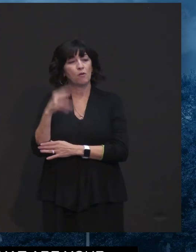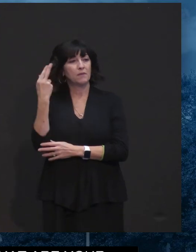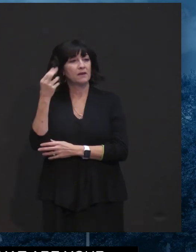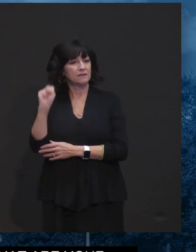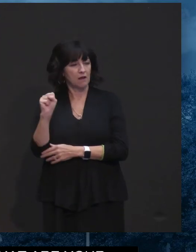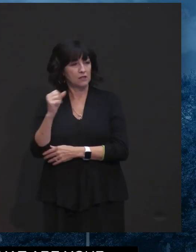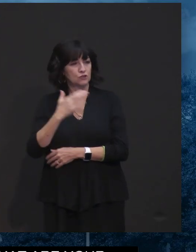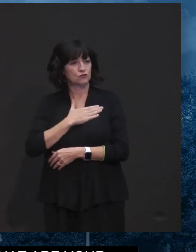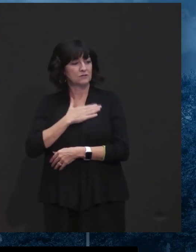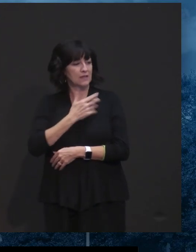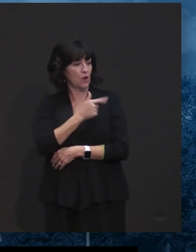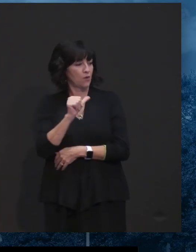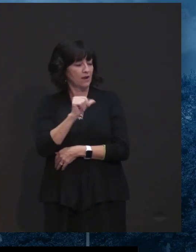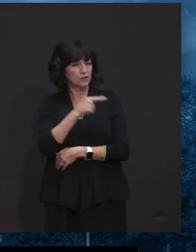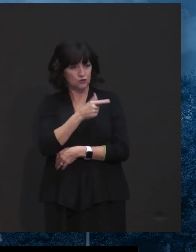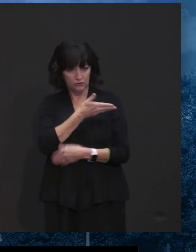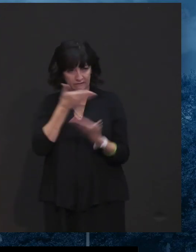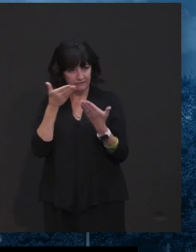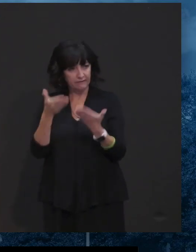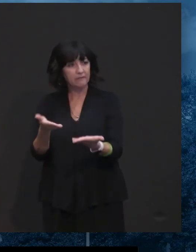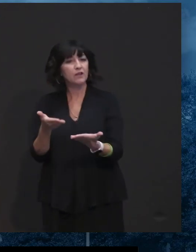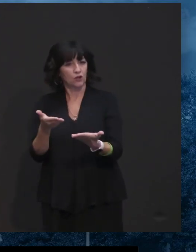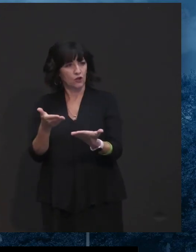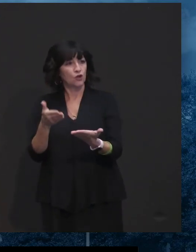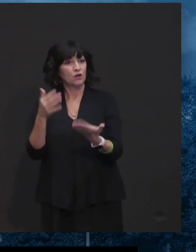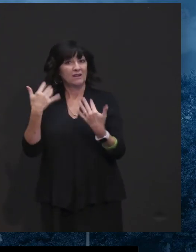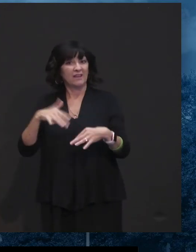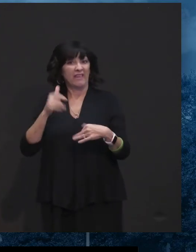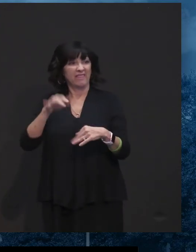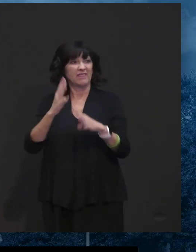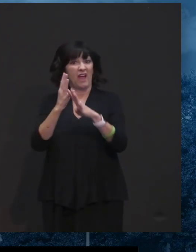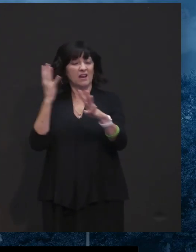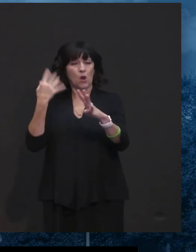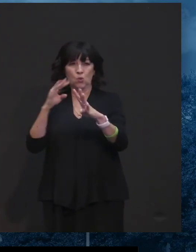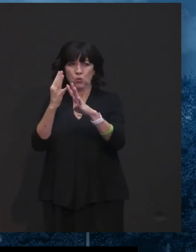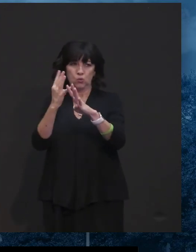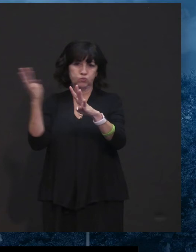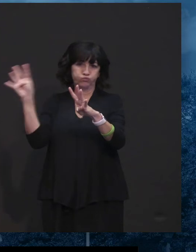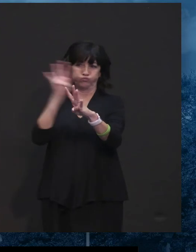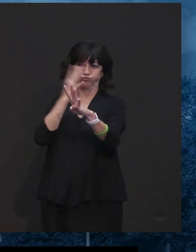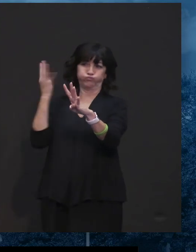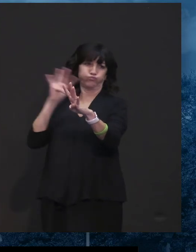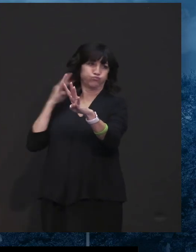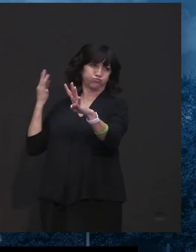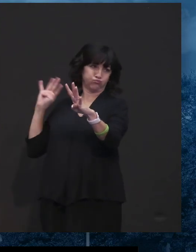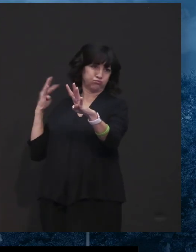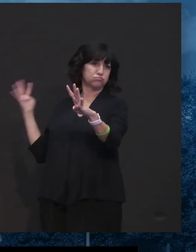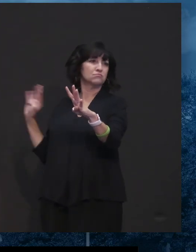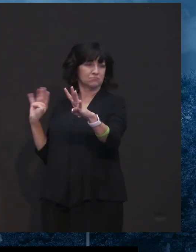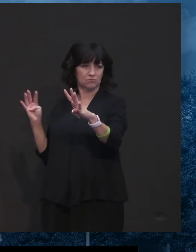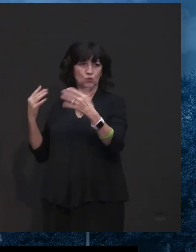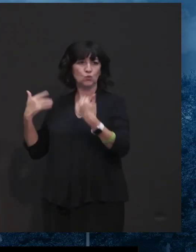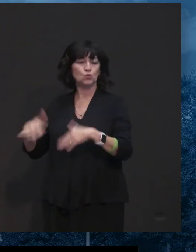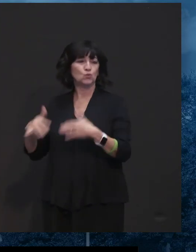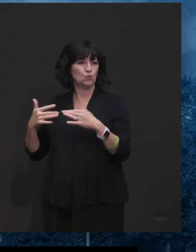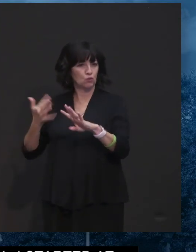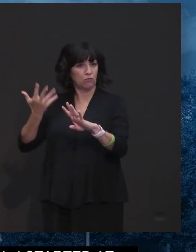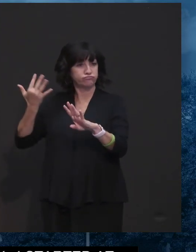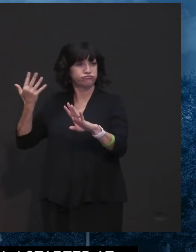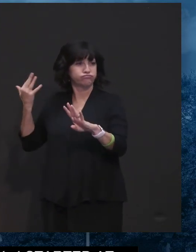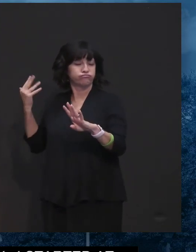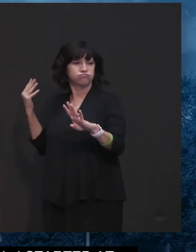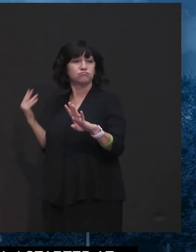other elected officials, candidates. The line was way out the door, snaked around the building, all the way back